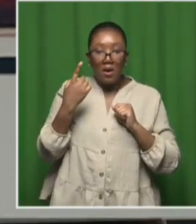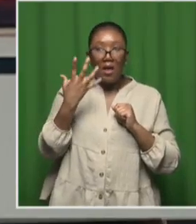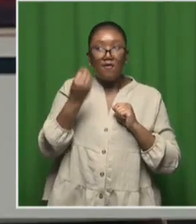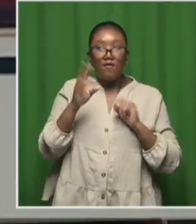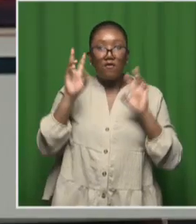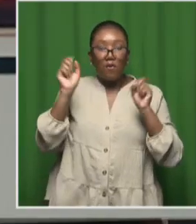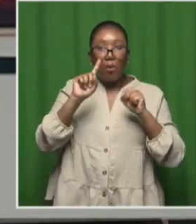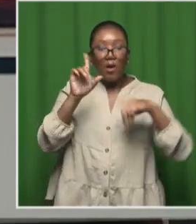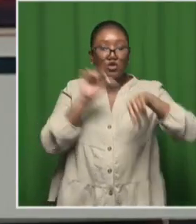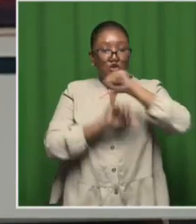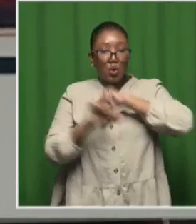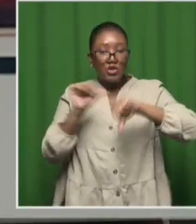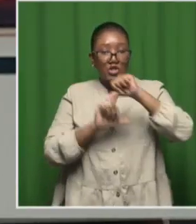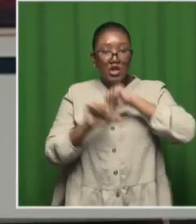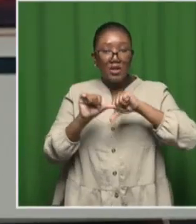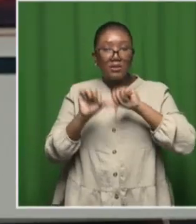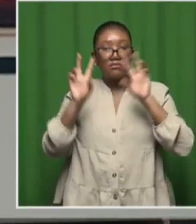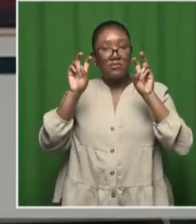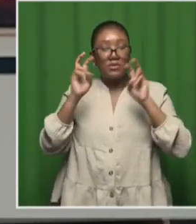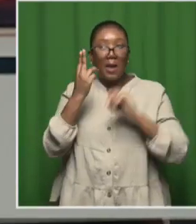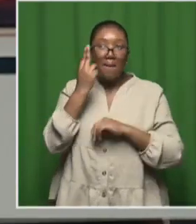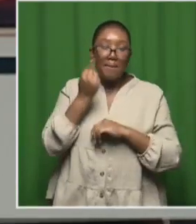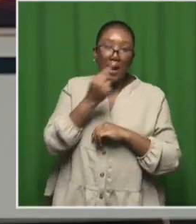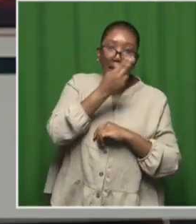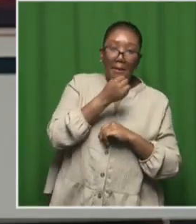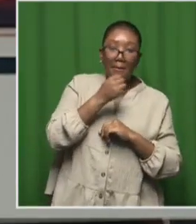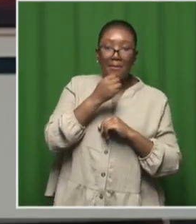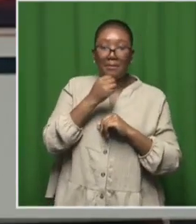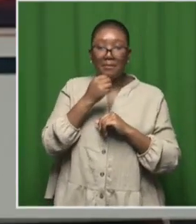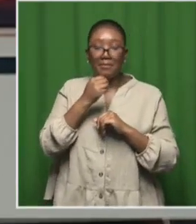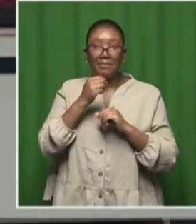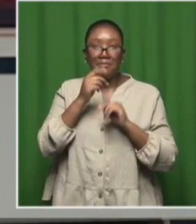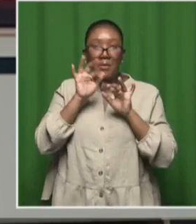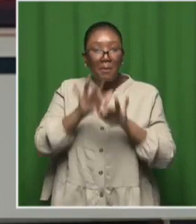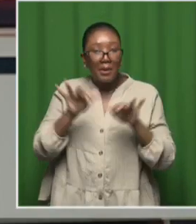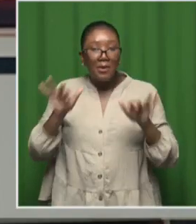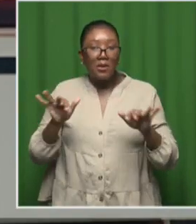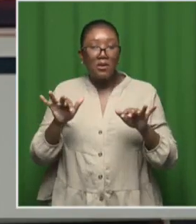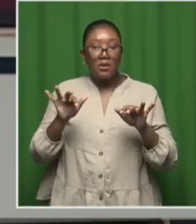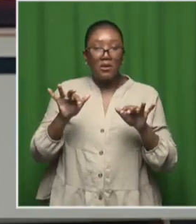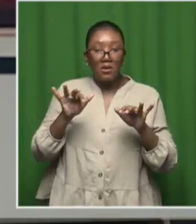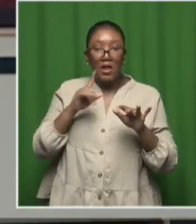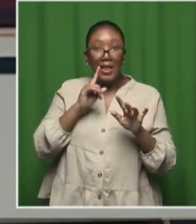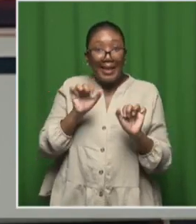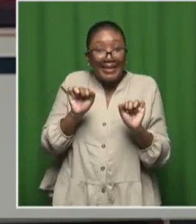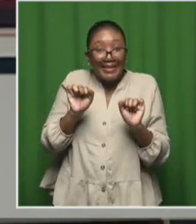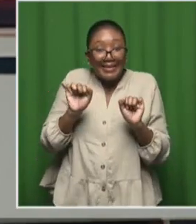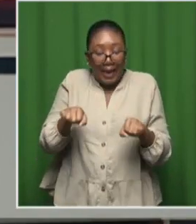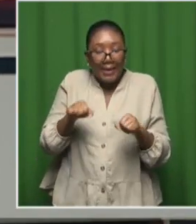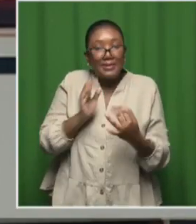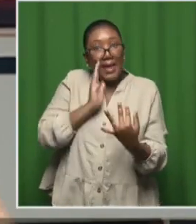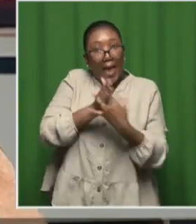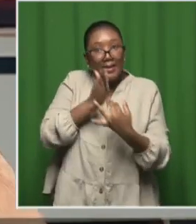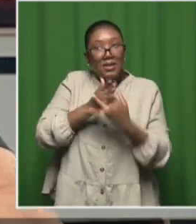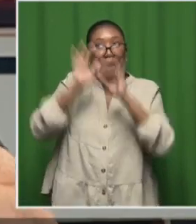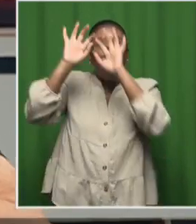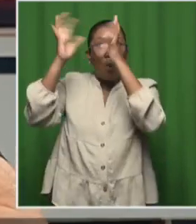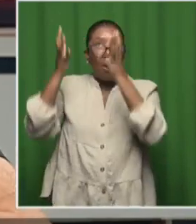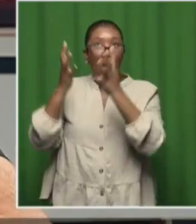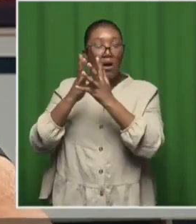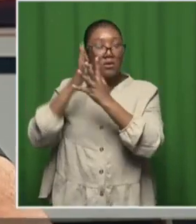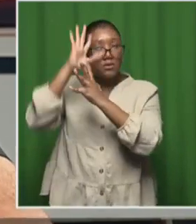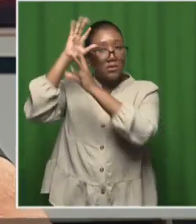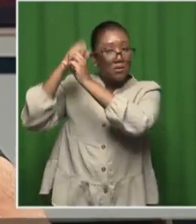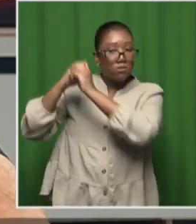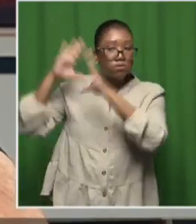social aspect that blind people or visually impaired people can actually access the universe. So I'm playing around